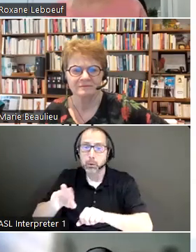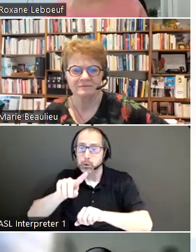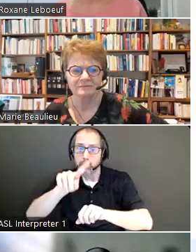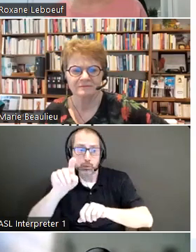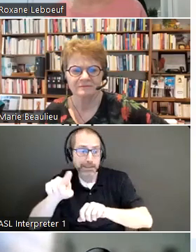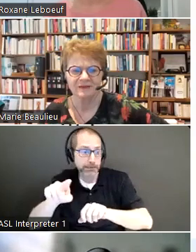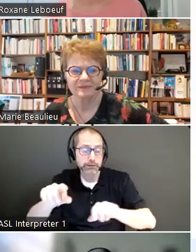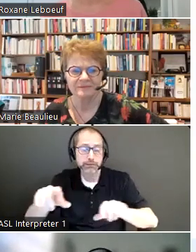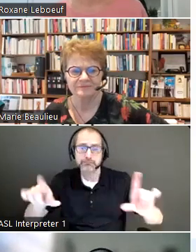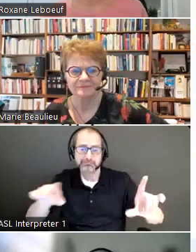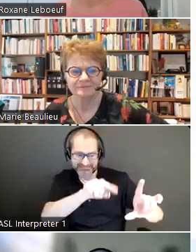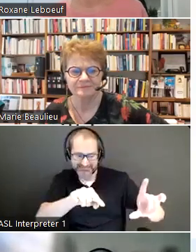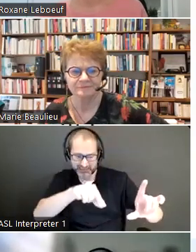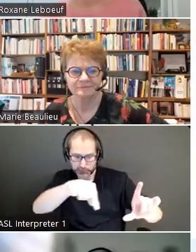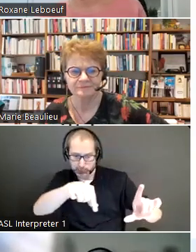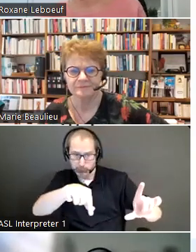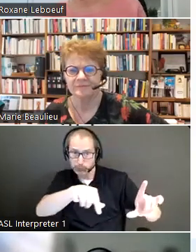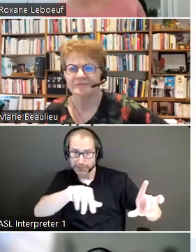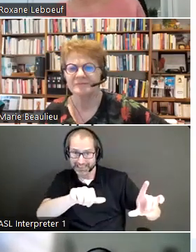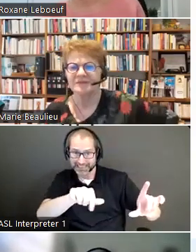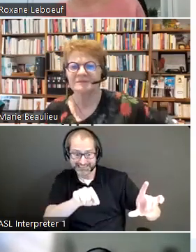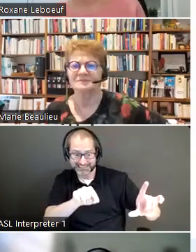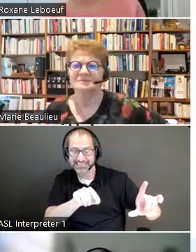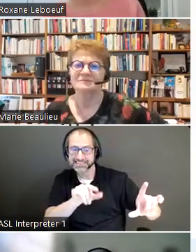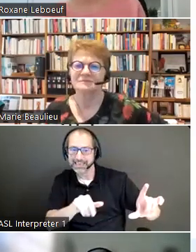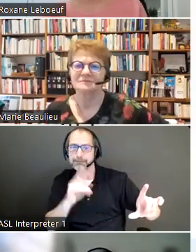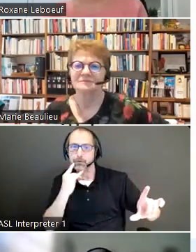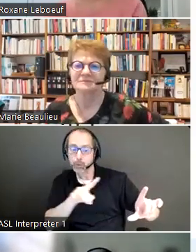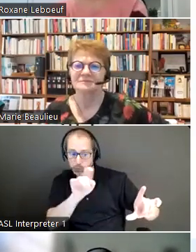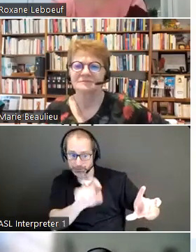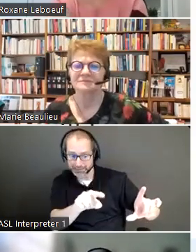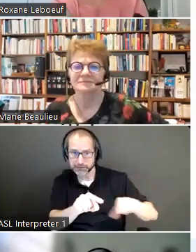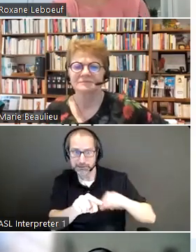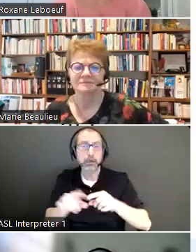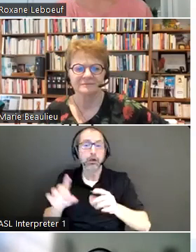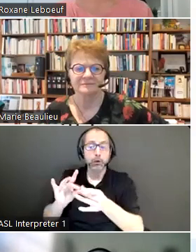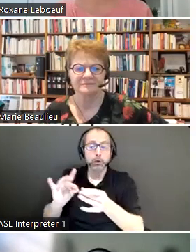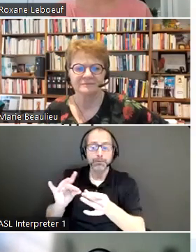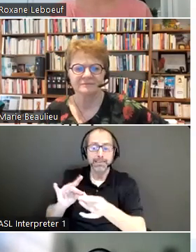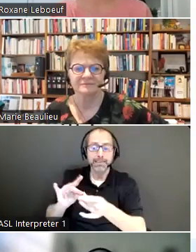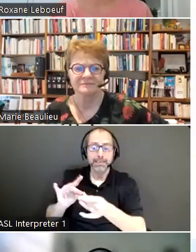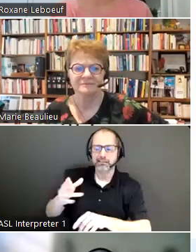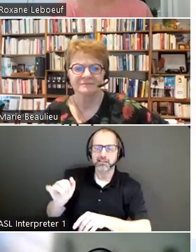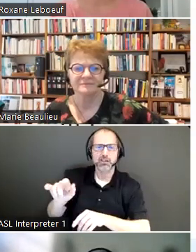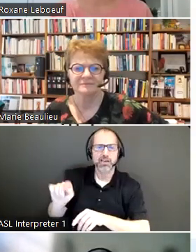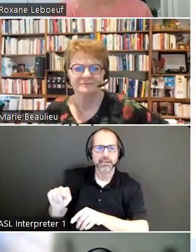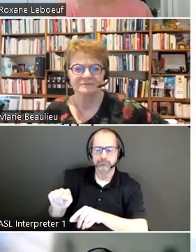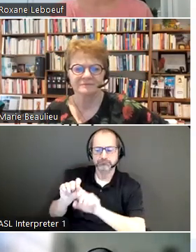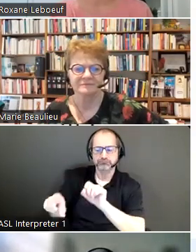Q&A box, as you'll see on the bottom of your screen. There's both those boxes. And Benedict will